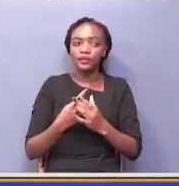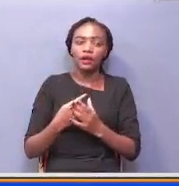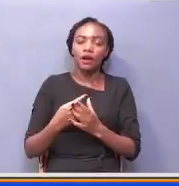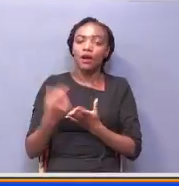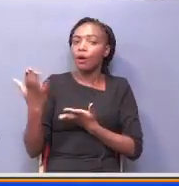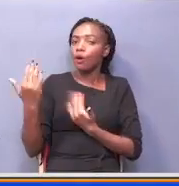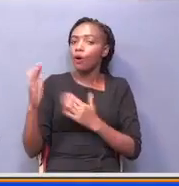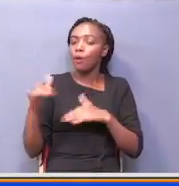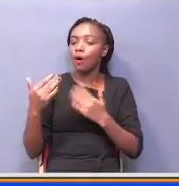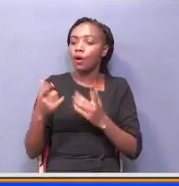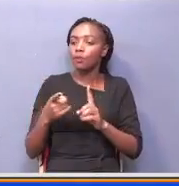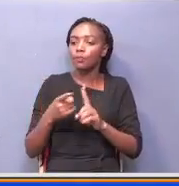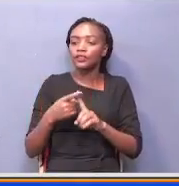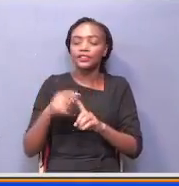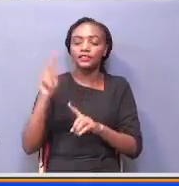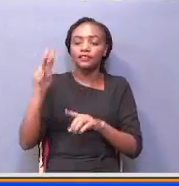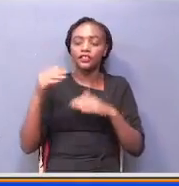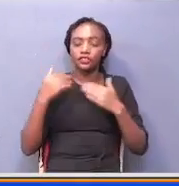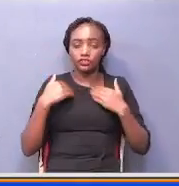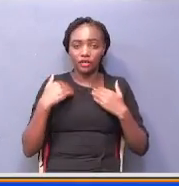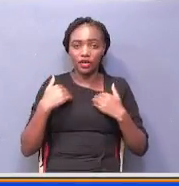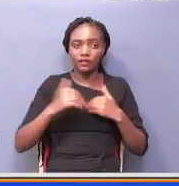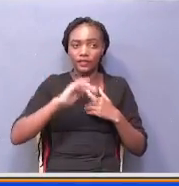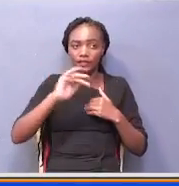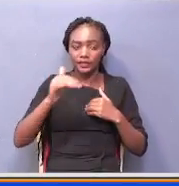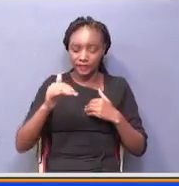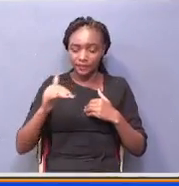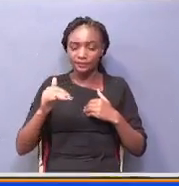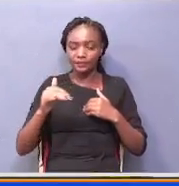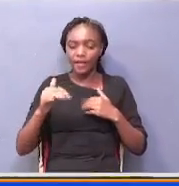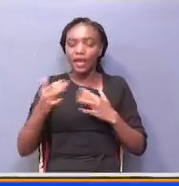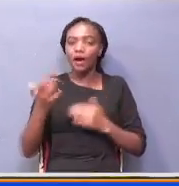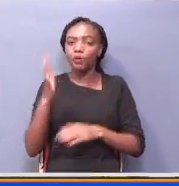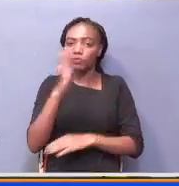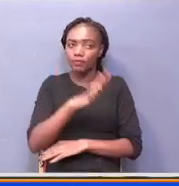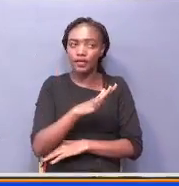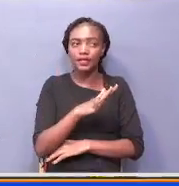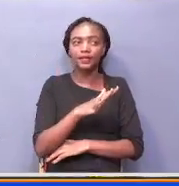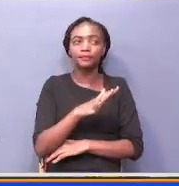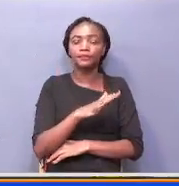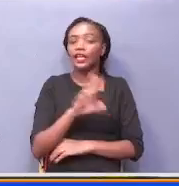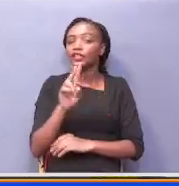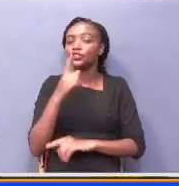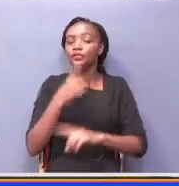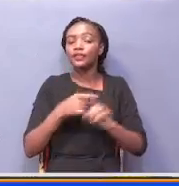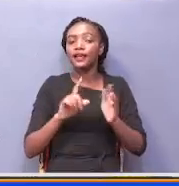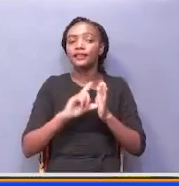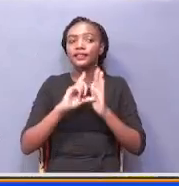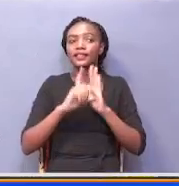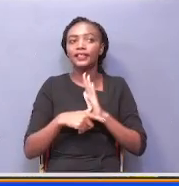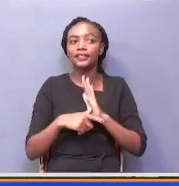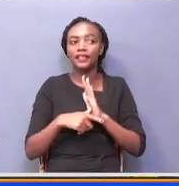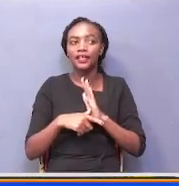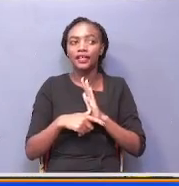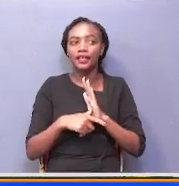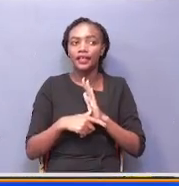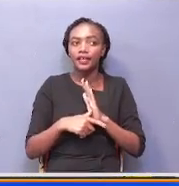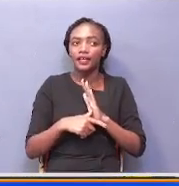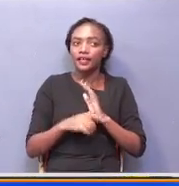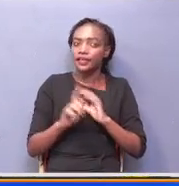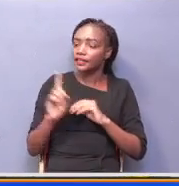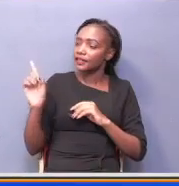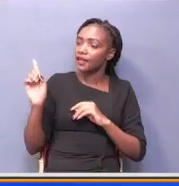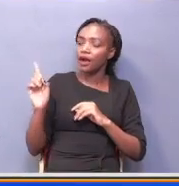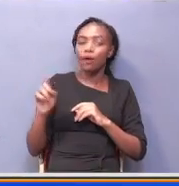under the sun was regaining its lost glory back was in the air. 2 years later, were the walkways the only thing that changed